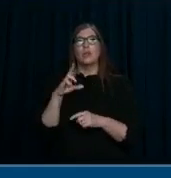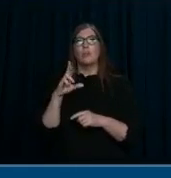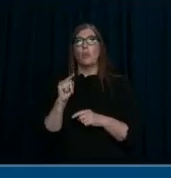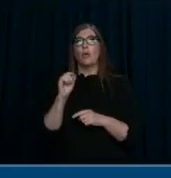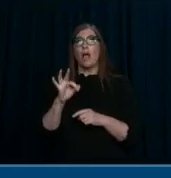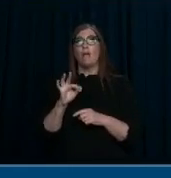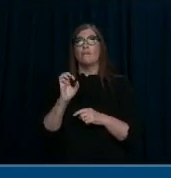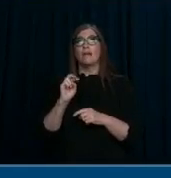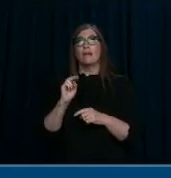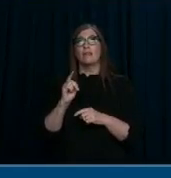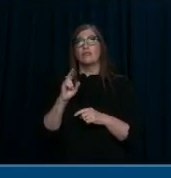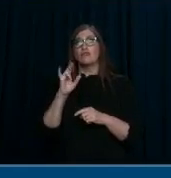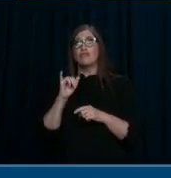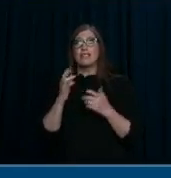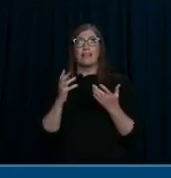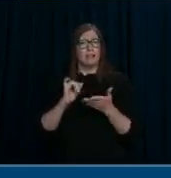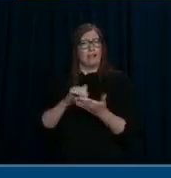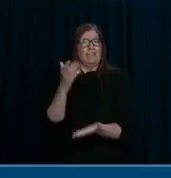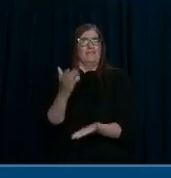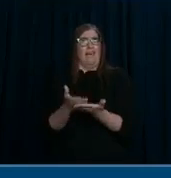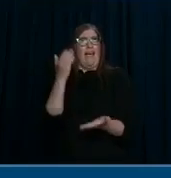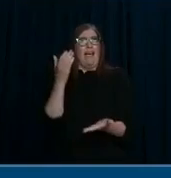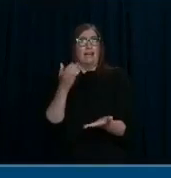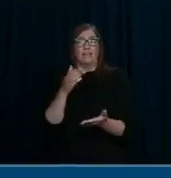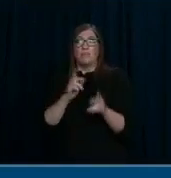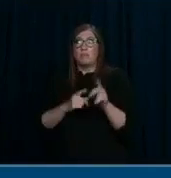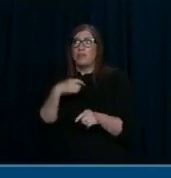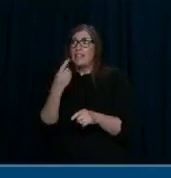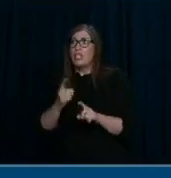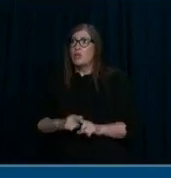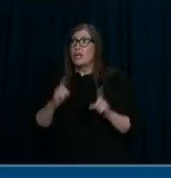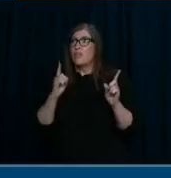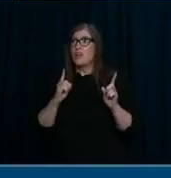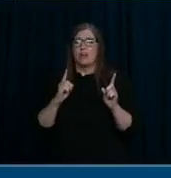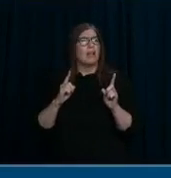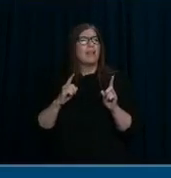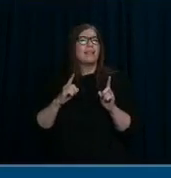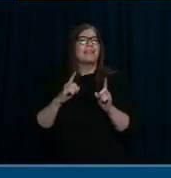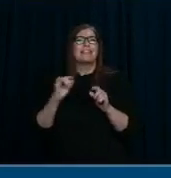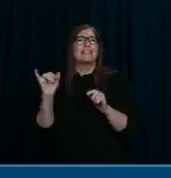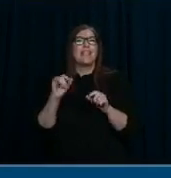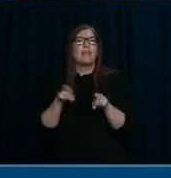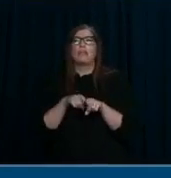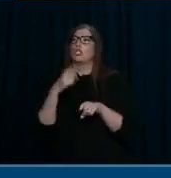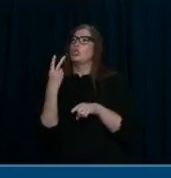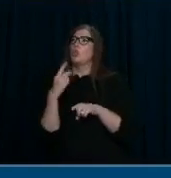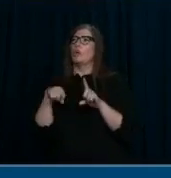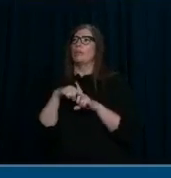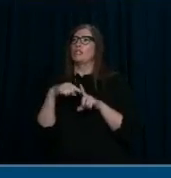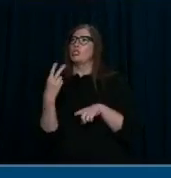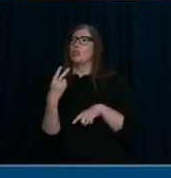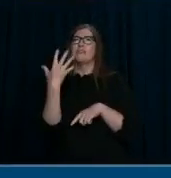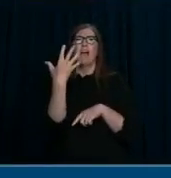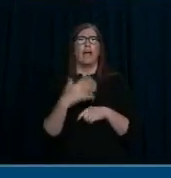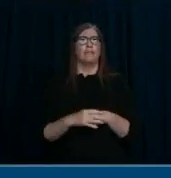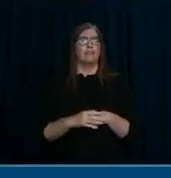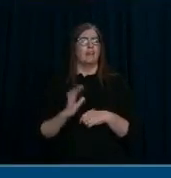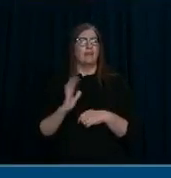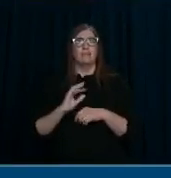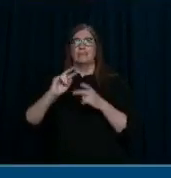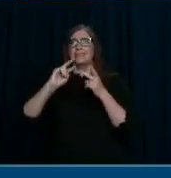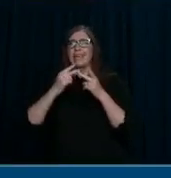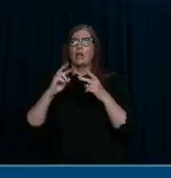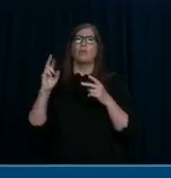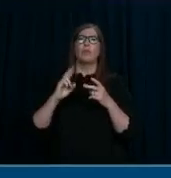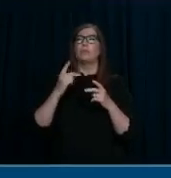is a fact. And if anybody tells you differently, they are telling you 2 + 2 is 5. The second thing they'll bring up is crime.